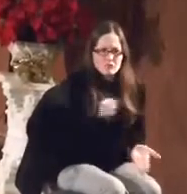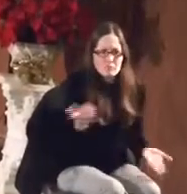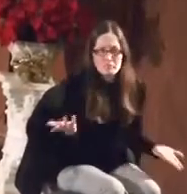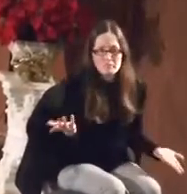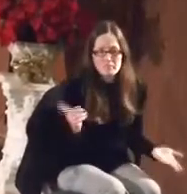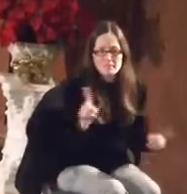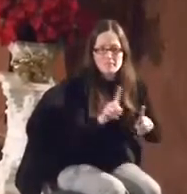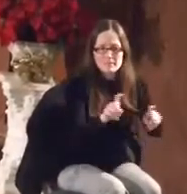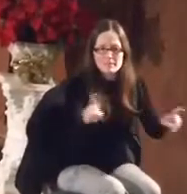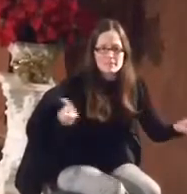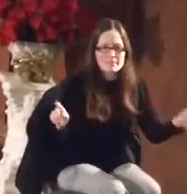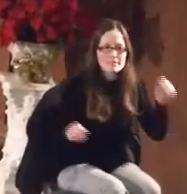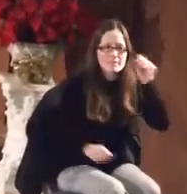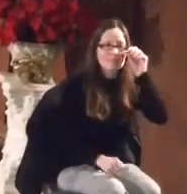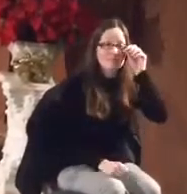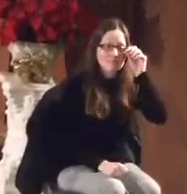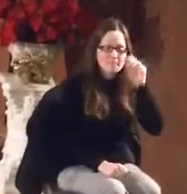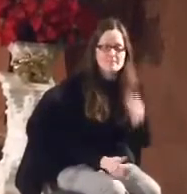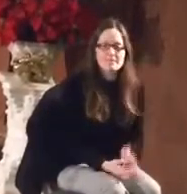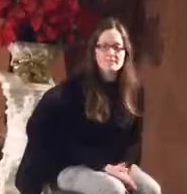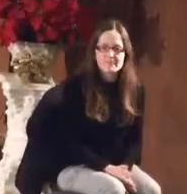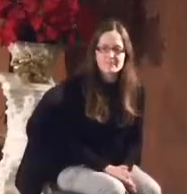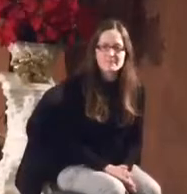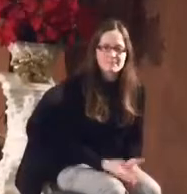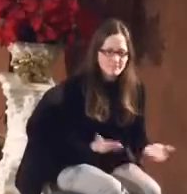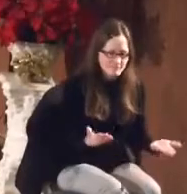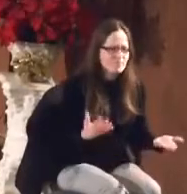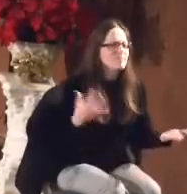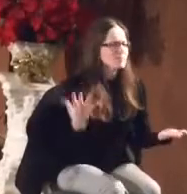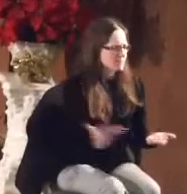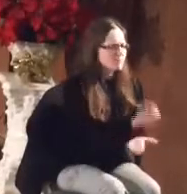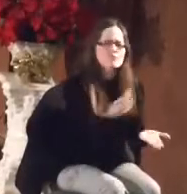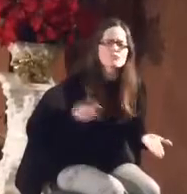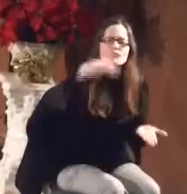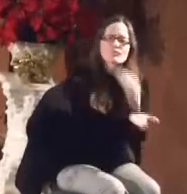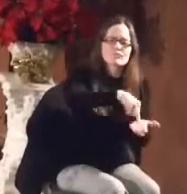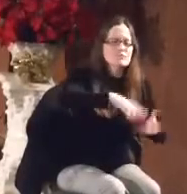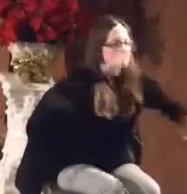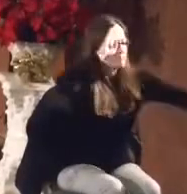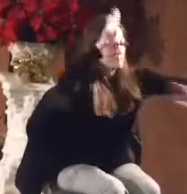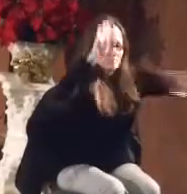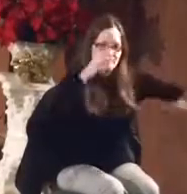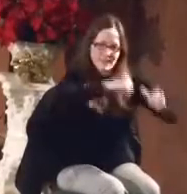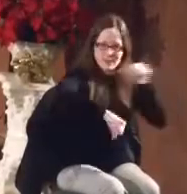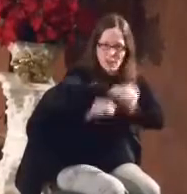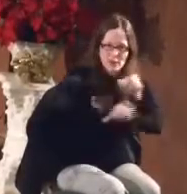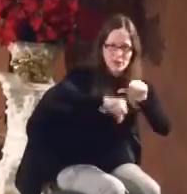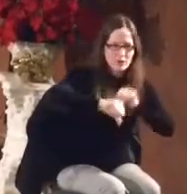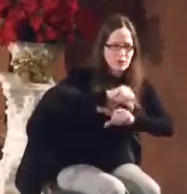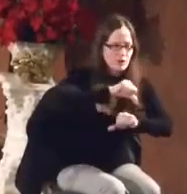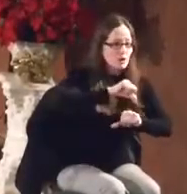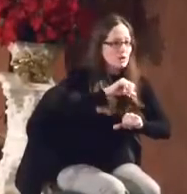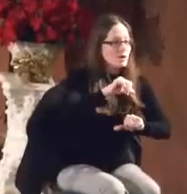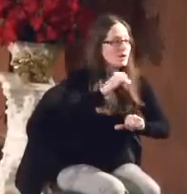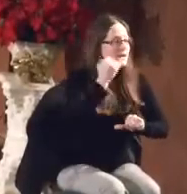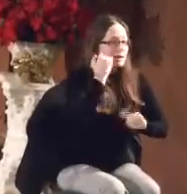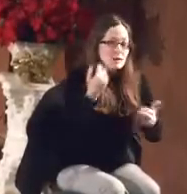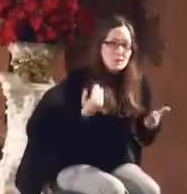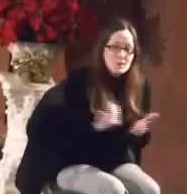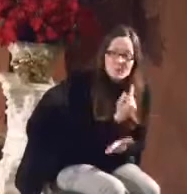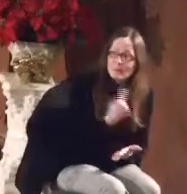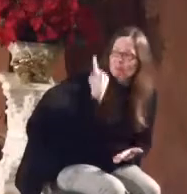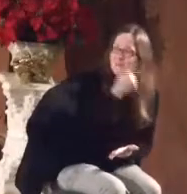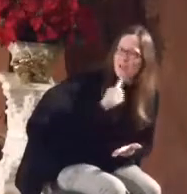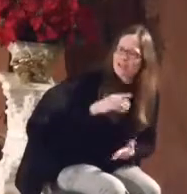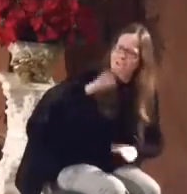so, Atholton family, we're going to stand. Let us greet one another. And let us look for those new and unfamiliar faces to tell them, I'm glad